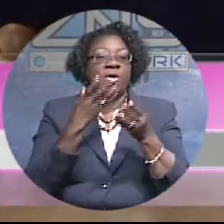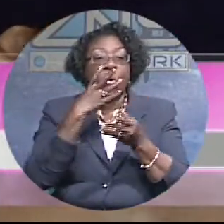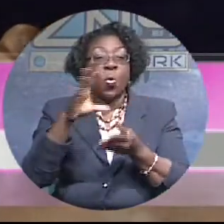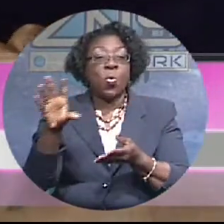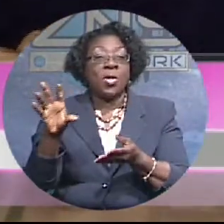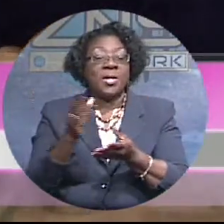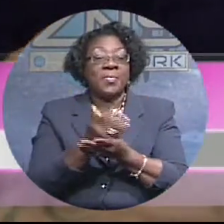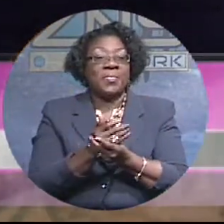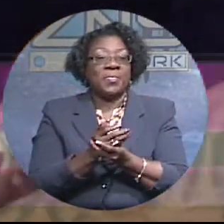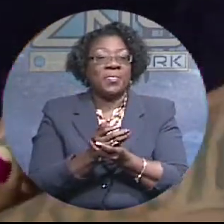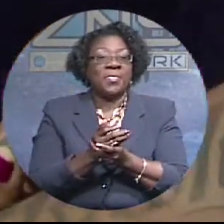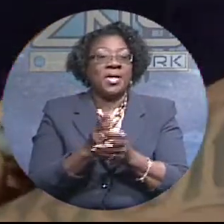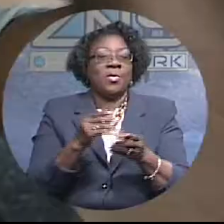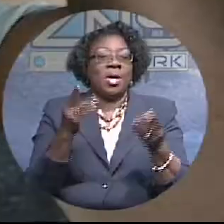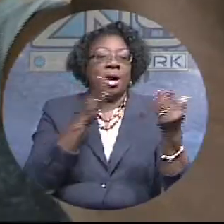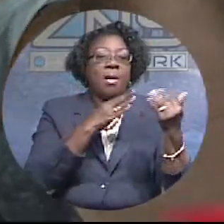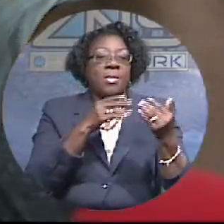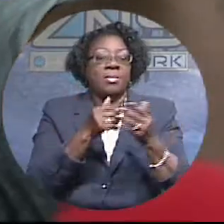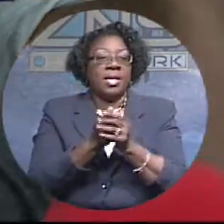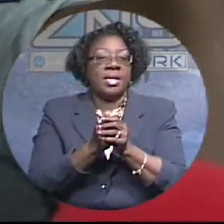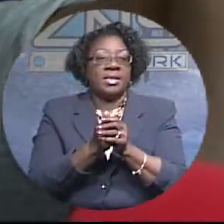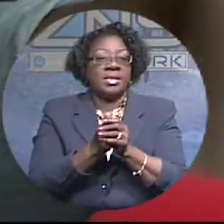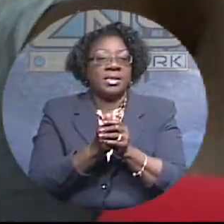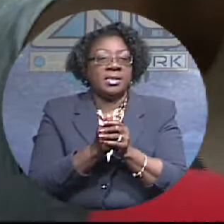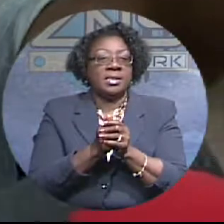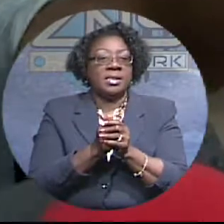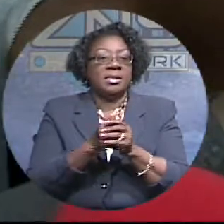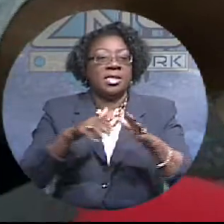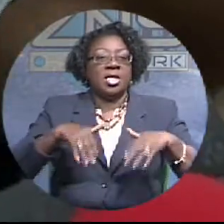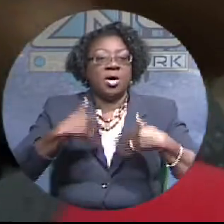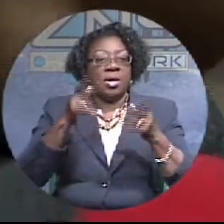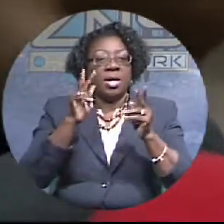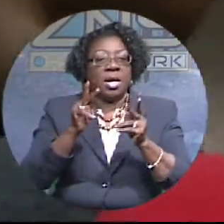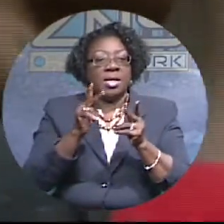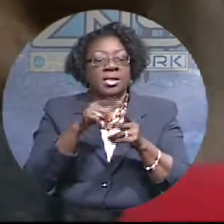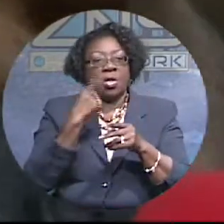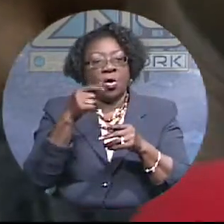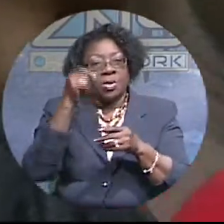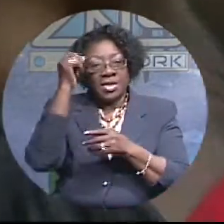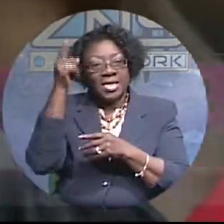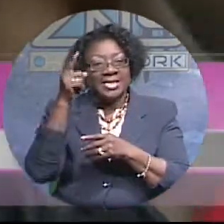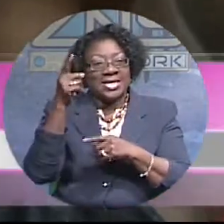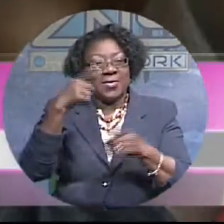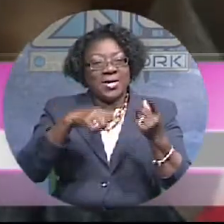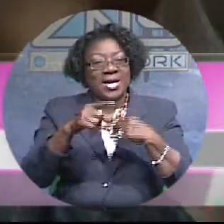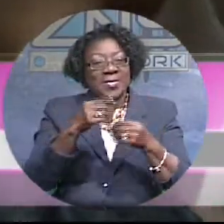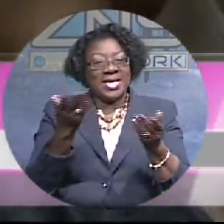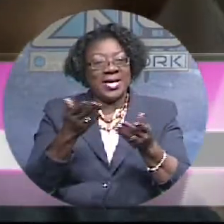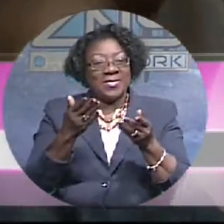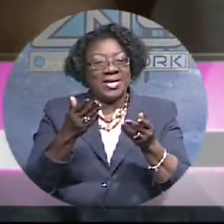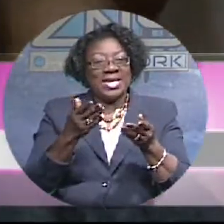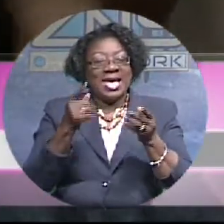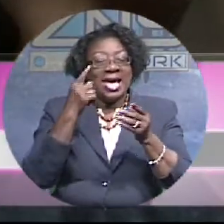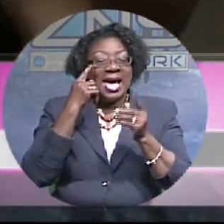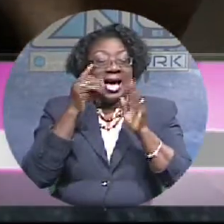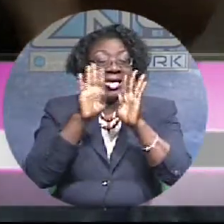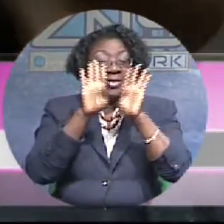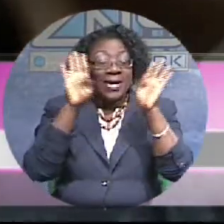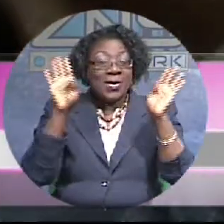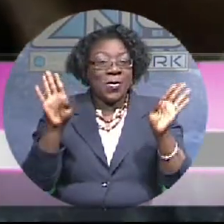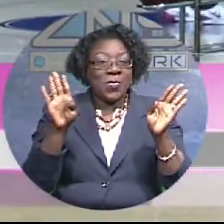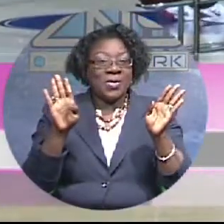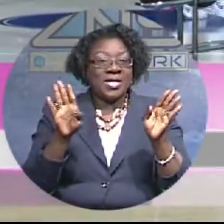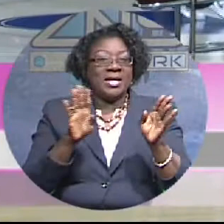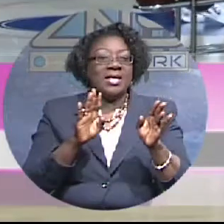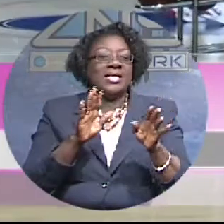you know, we're humbled by it. First of all, with the young guys, you always understand that. You know, they're coming in eyes wide open. You know, even though they've been here